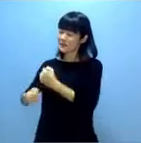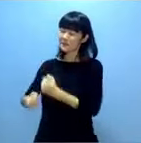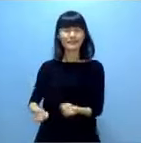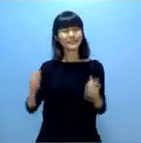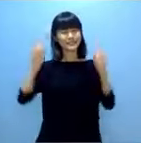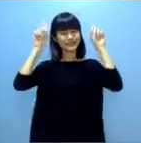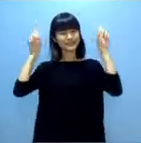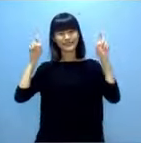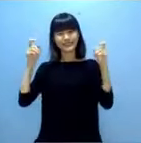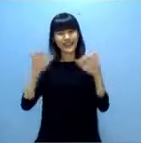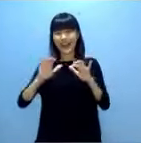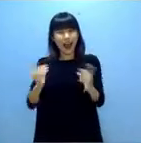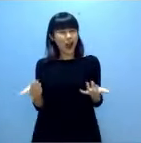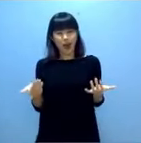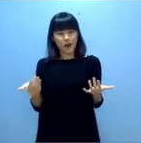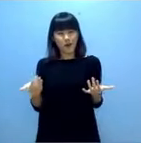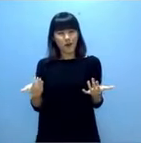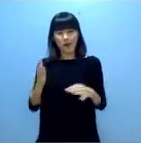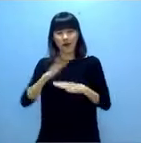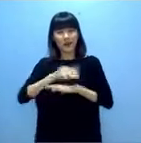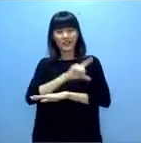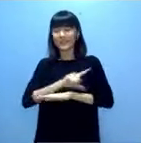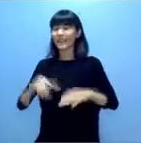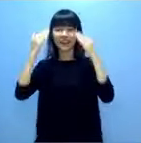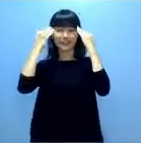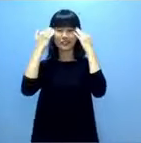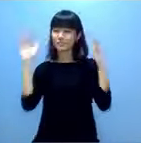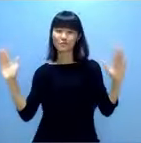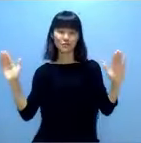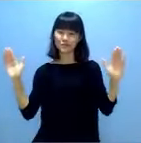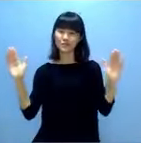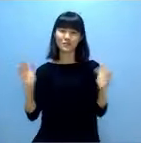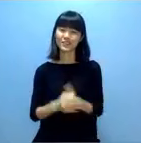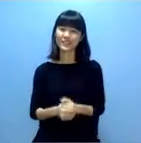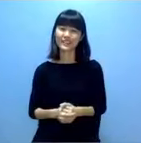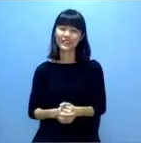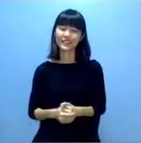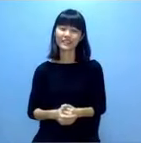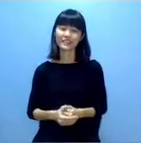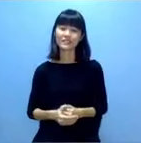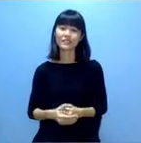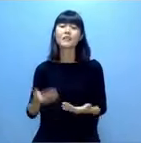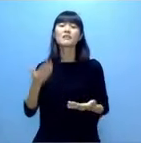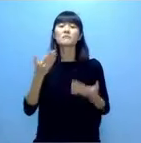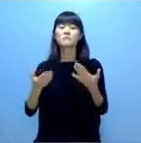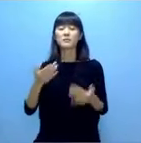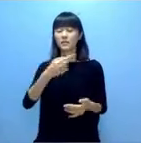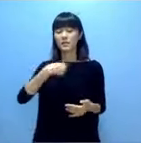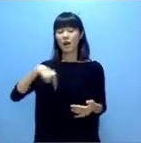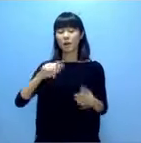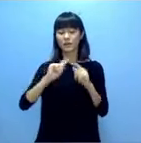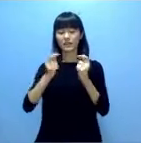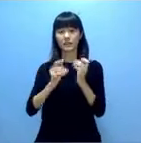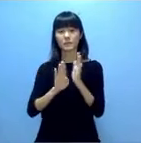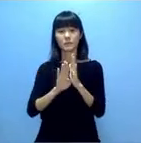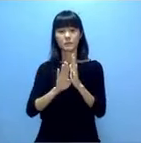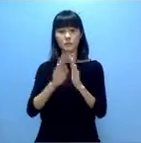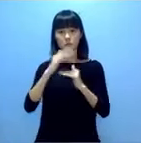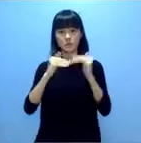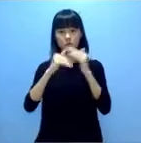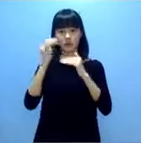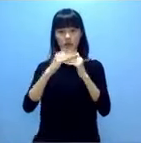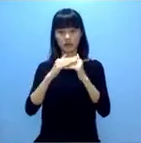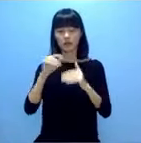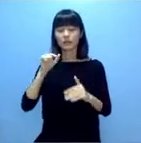Exactly. I don't know. I think at least for our team building, the nature of the